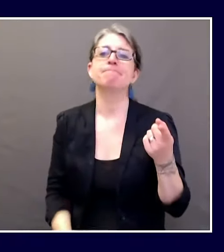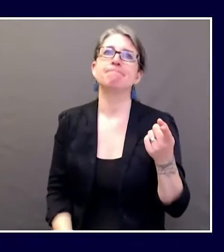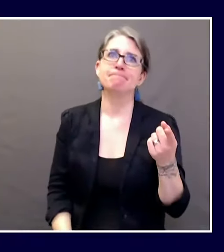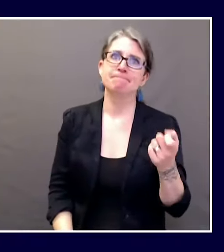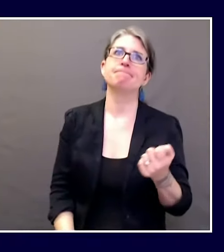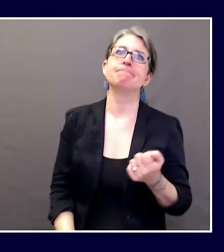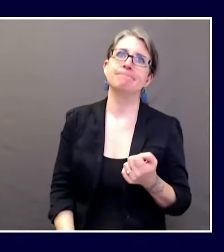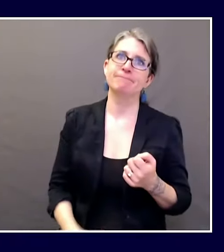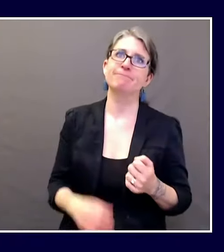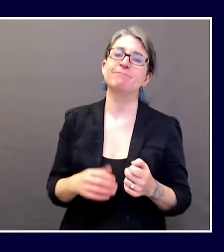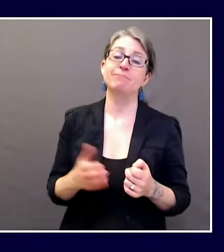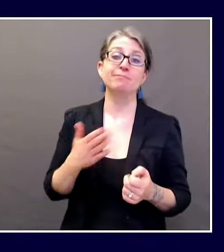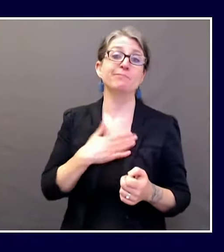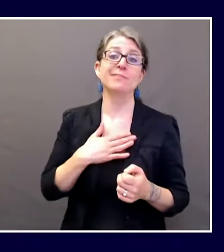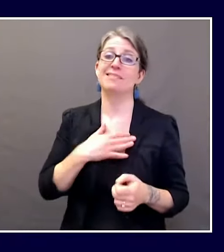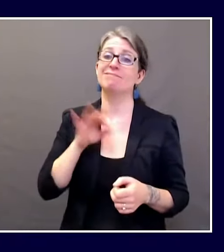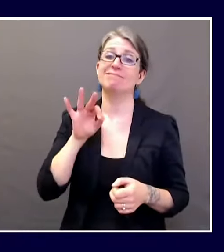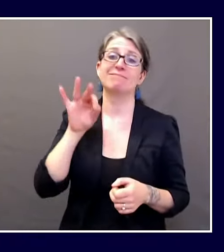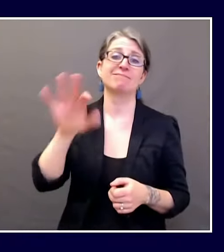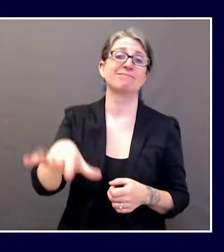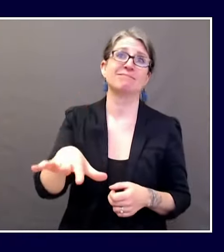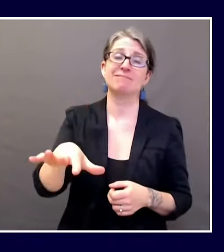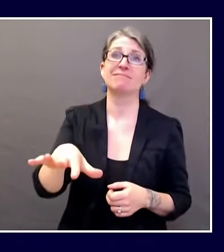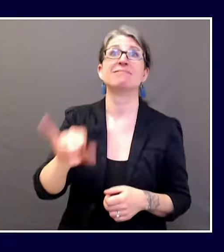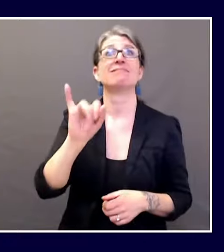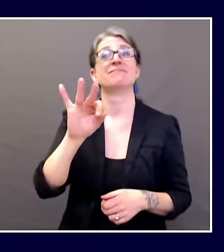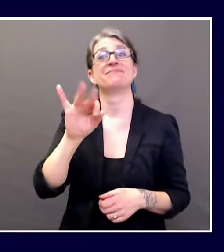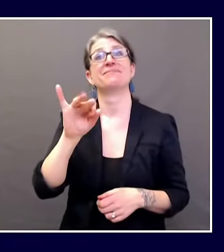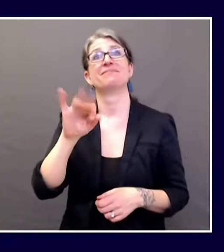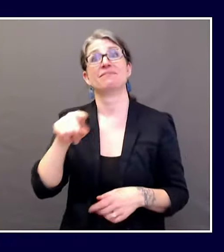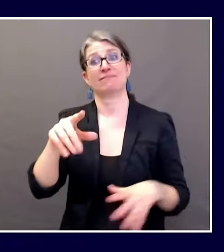you make plans to be available for your second dose.